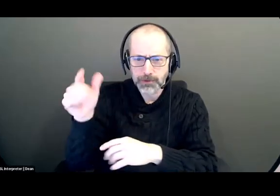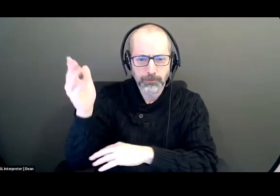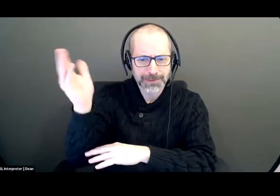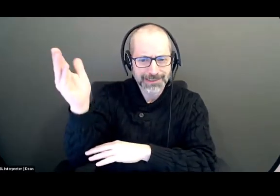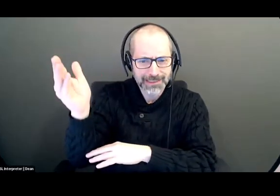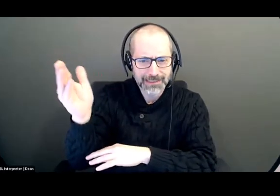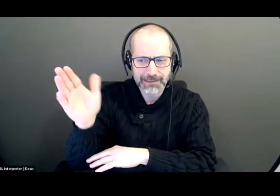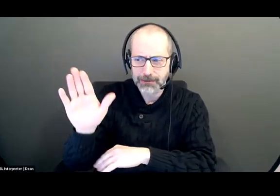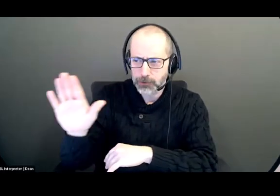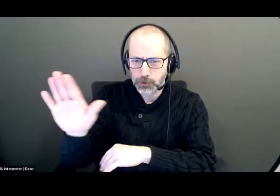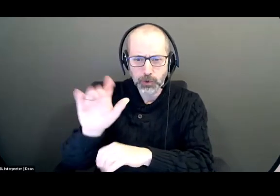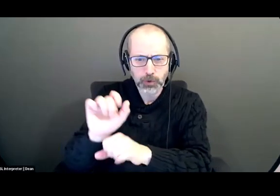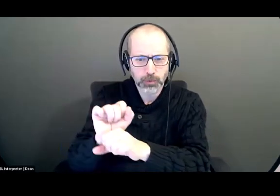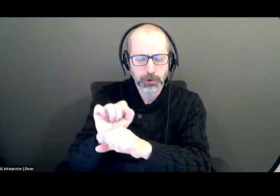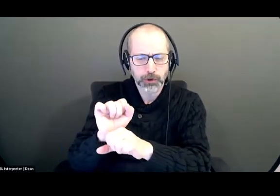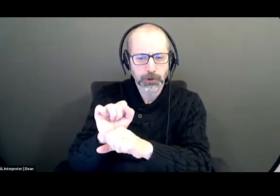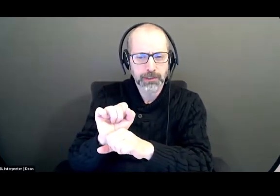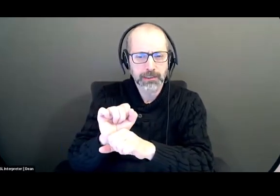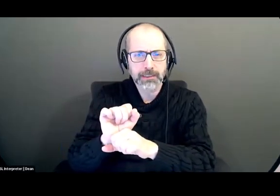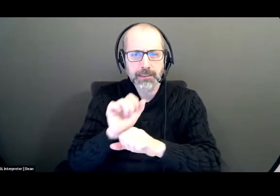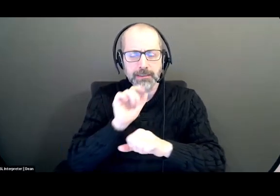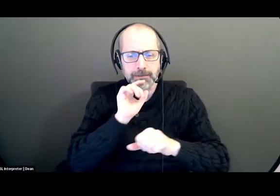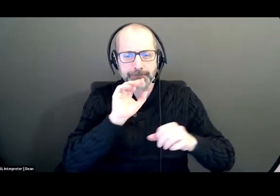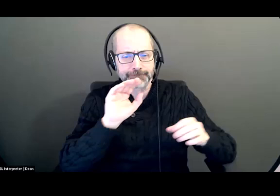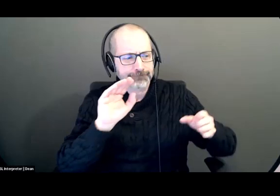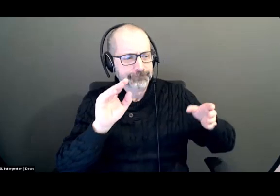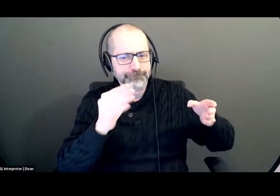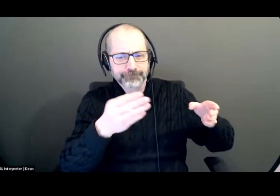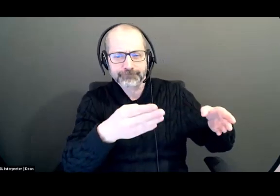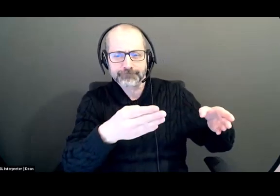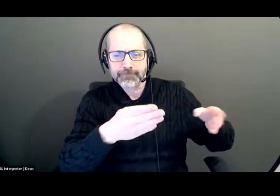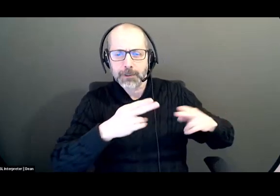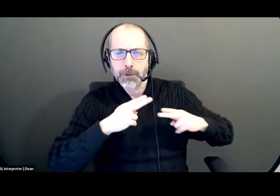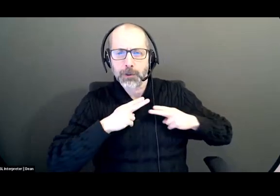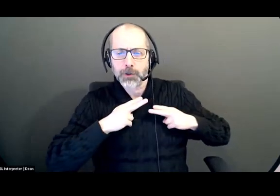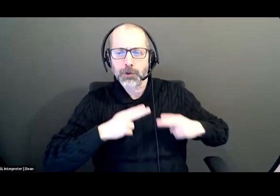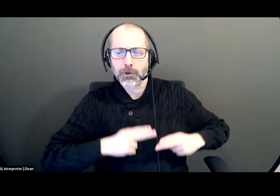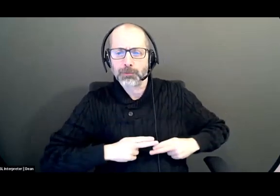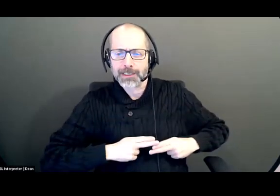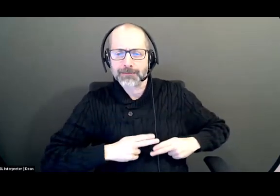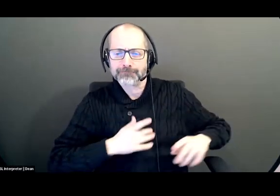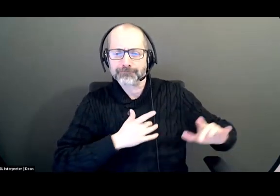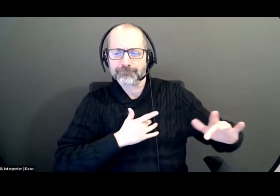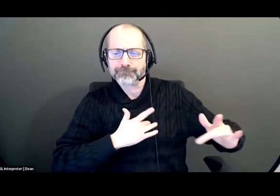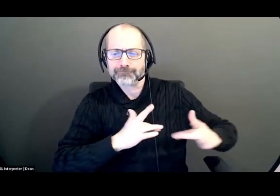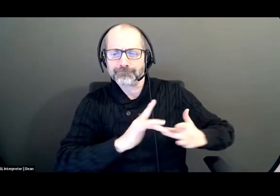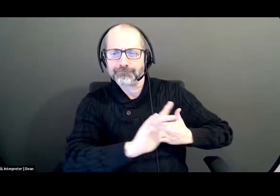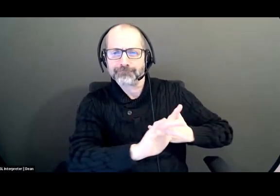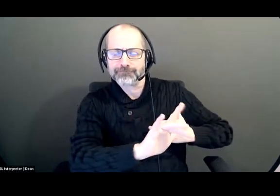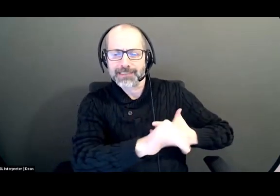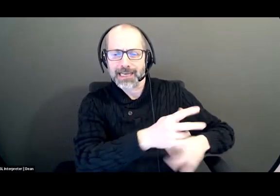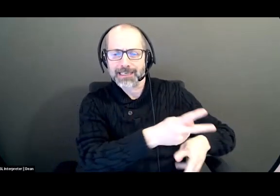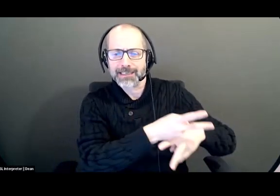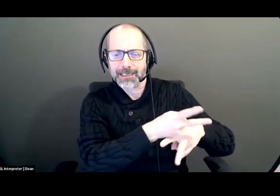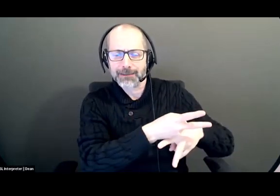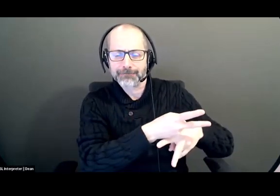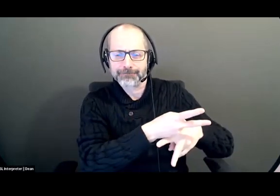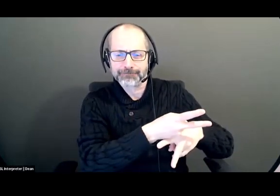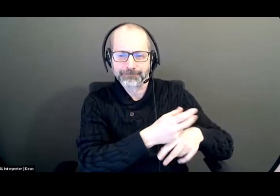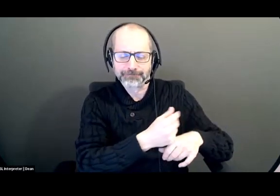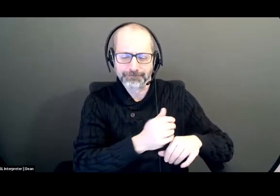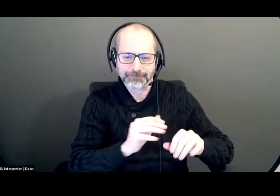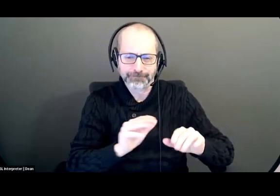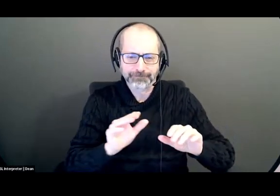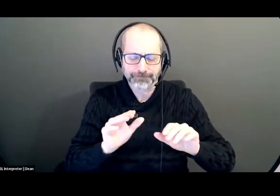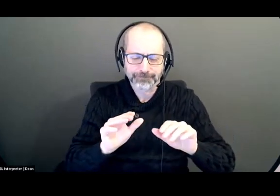I think they remind us of what's truly at stake when people seek care and their needs are not being met, and why